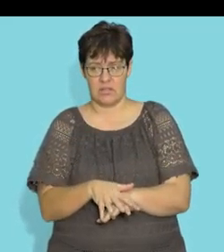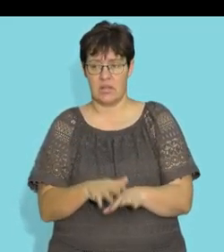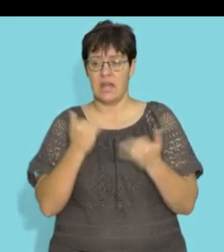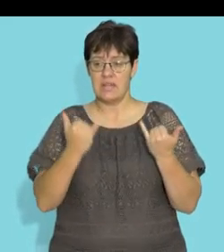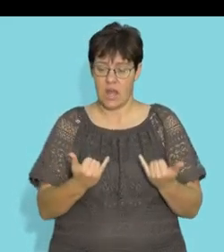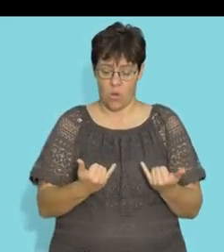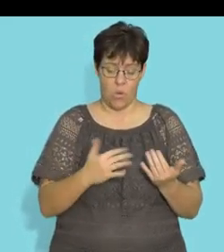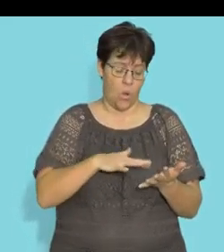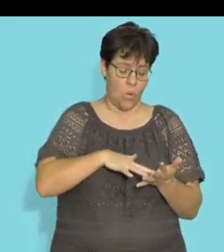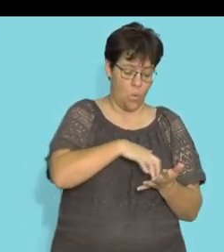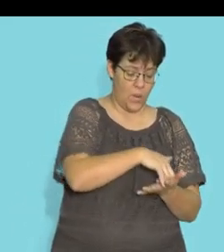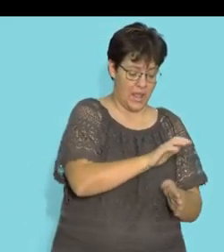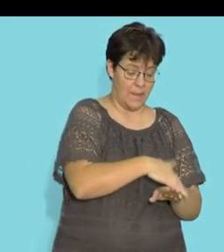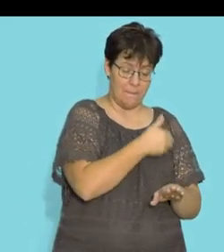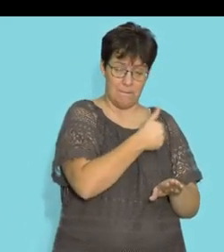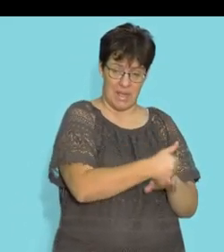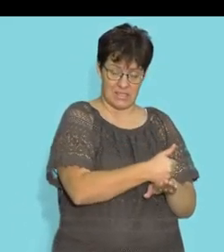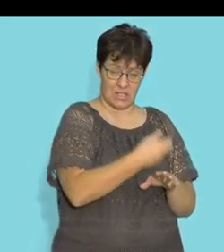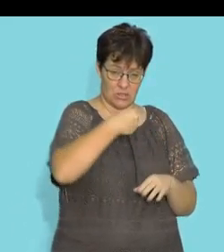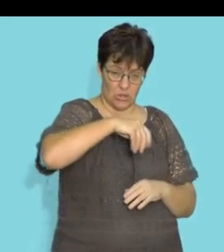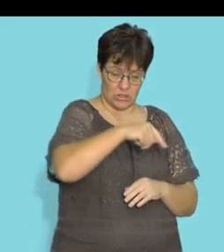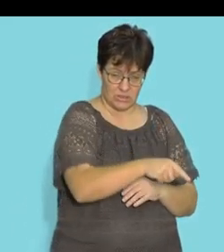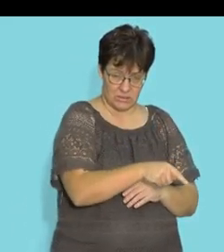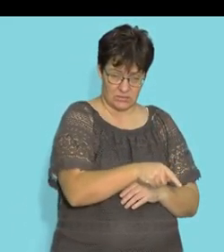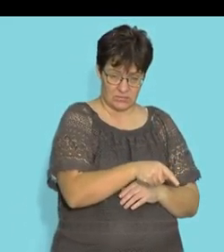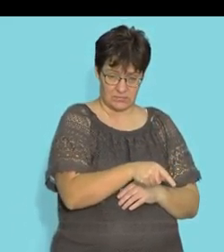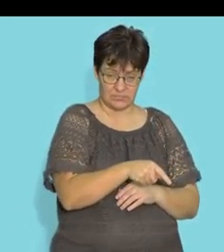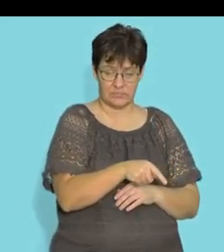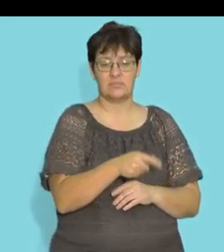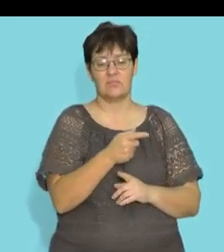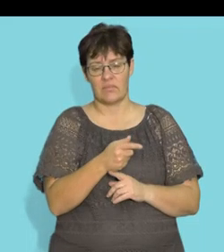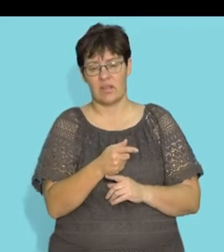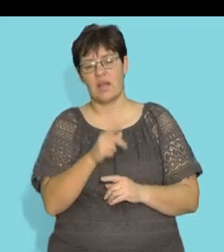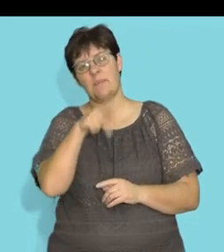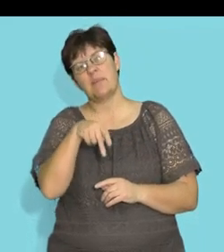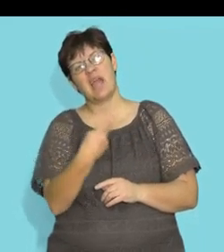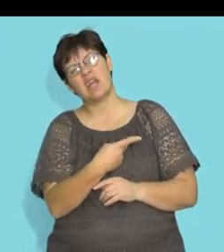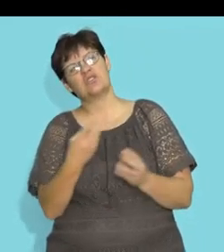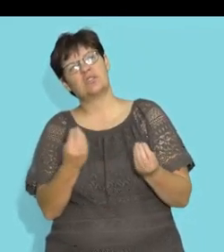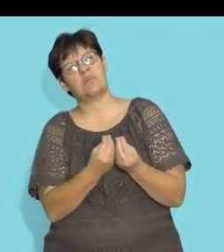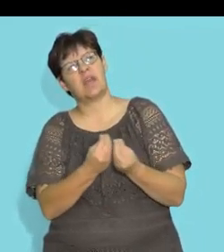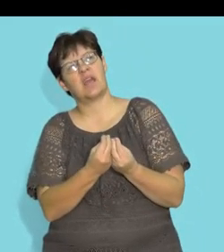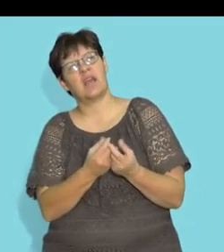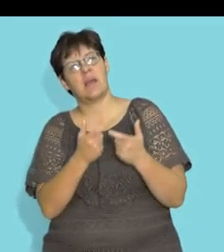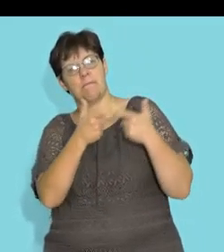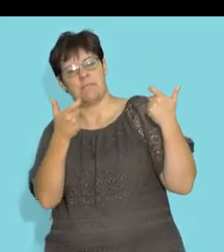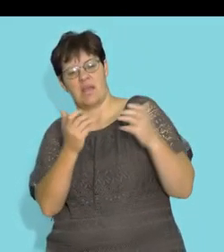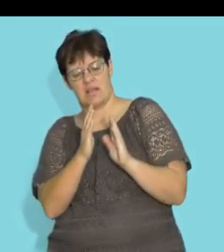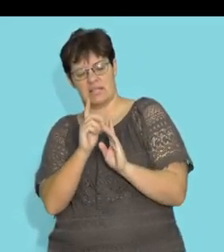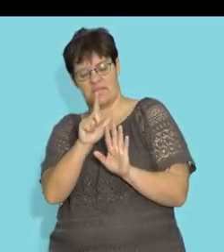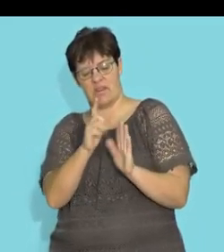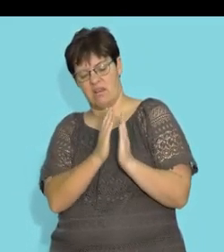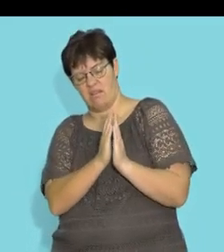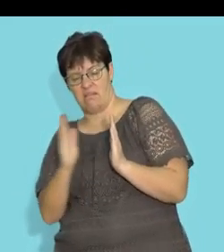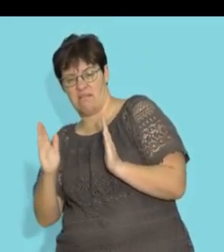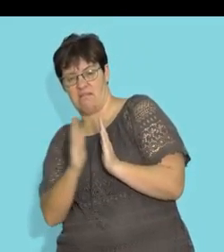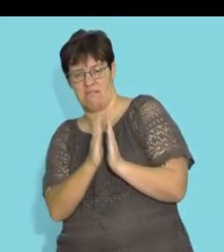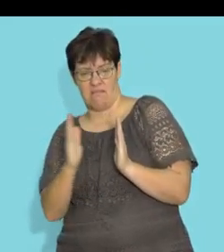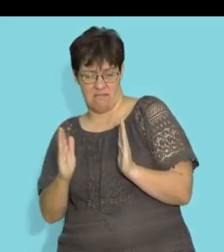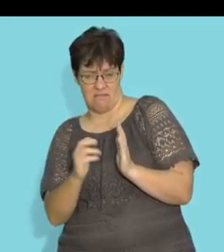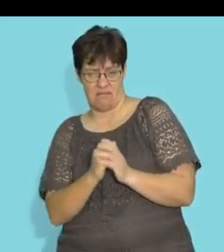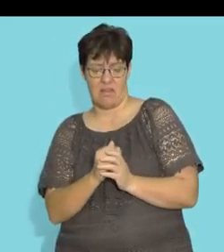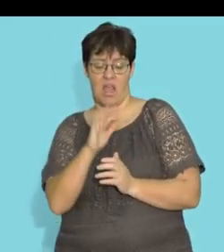the base will hydrolyze, and that will alter our pH. If we look at a